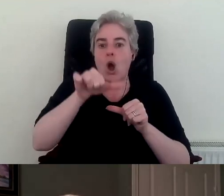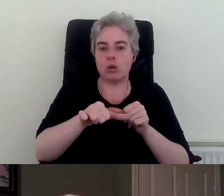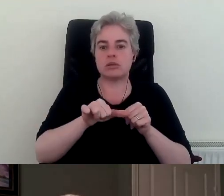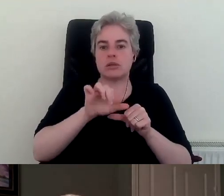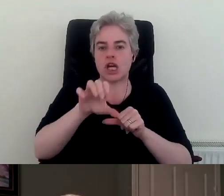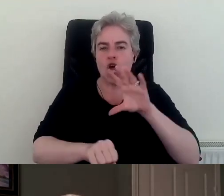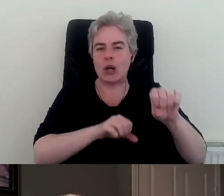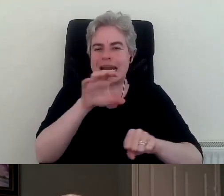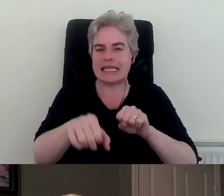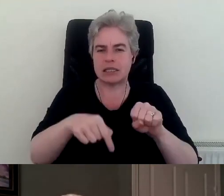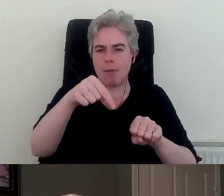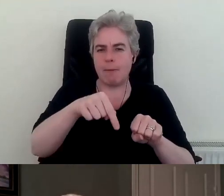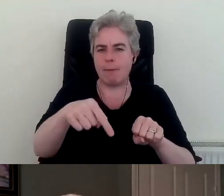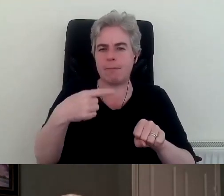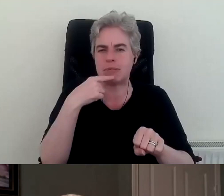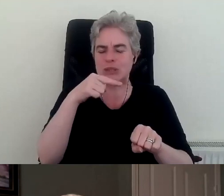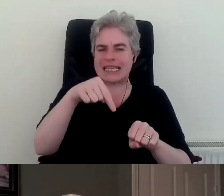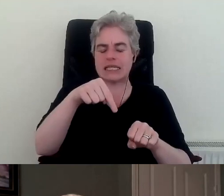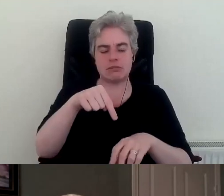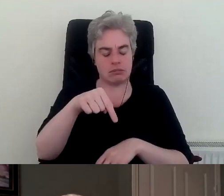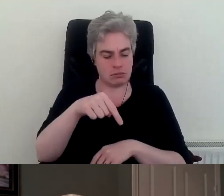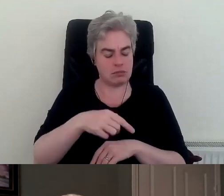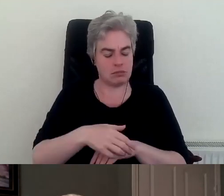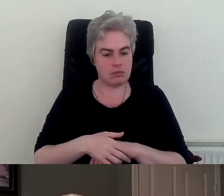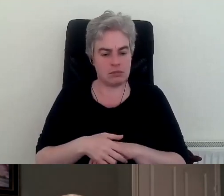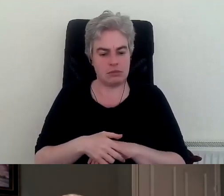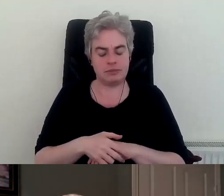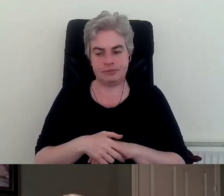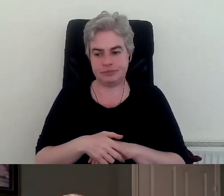post-colonialism, you mentioned about